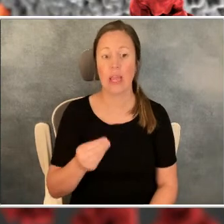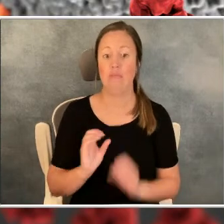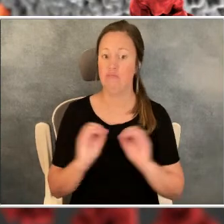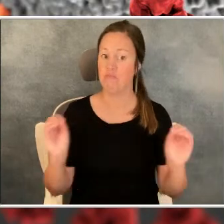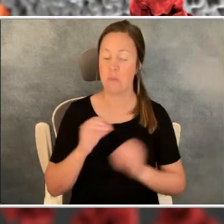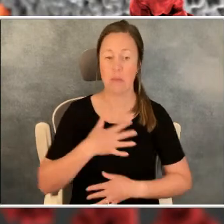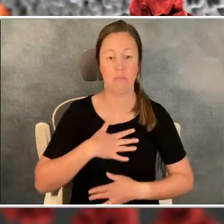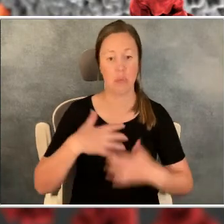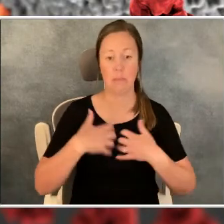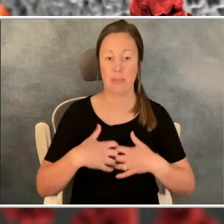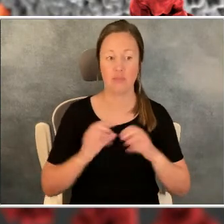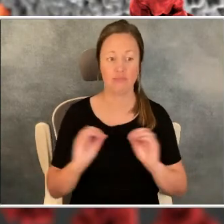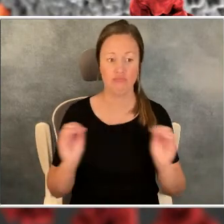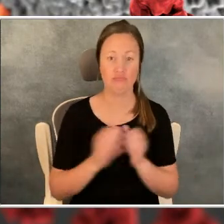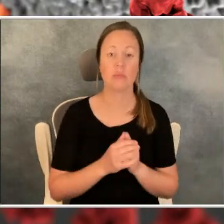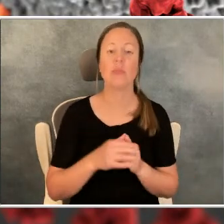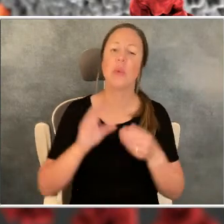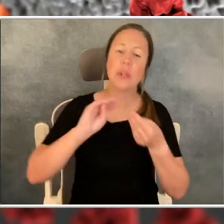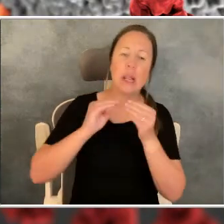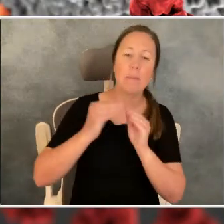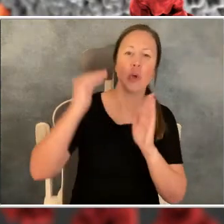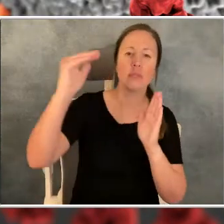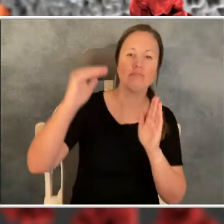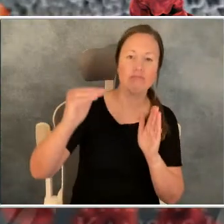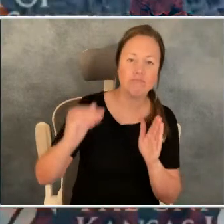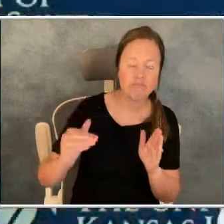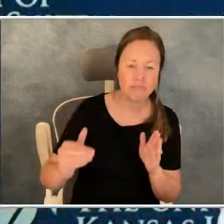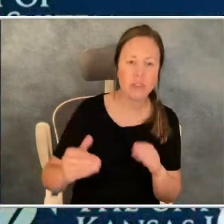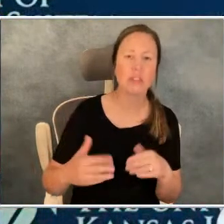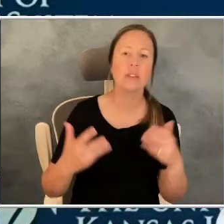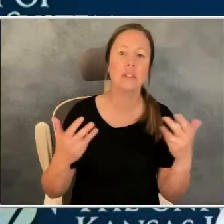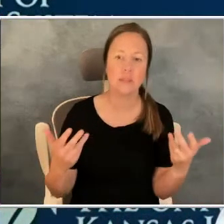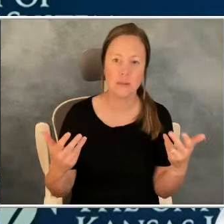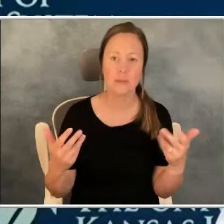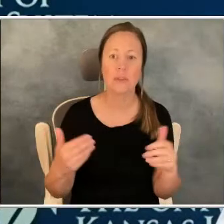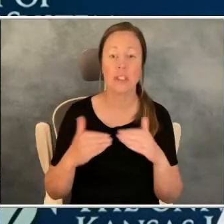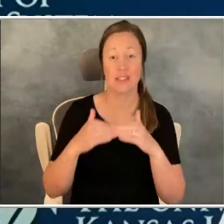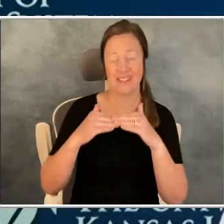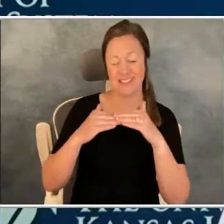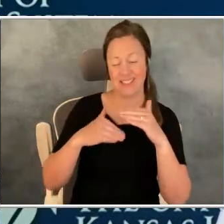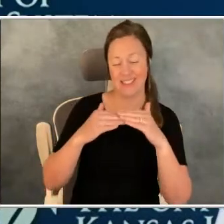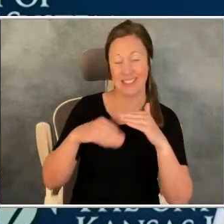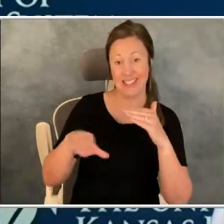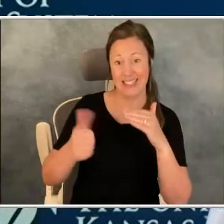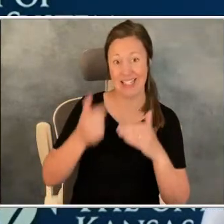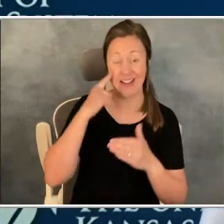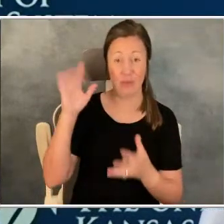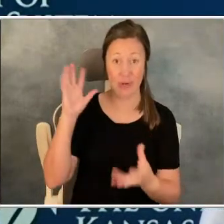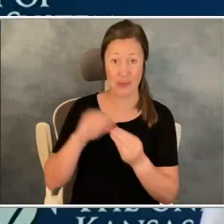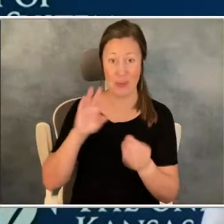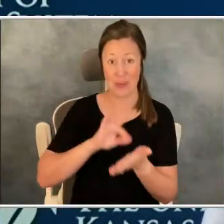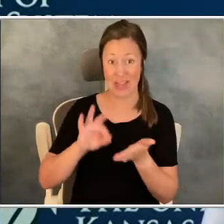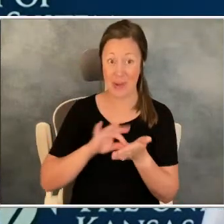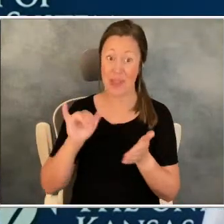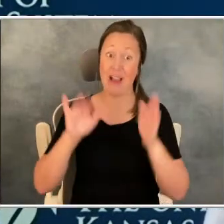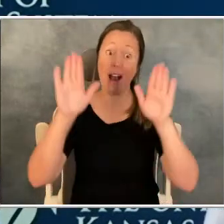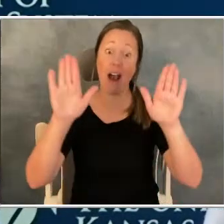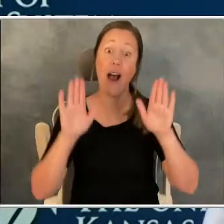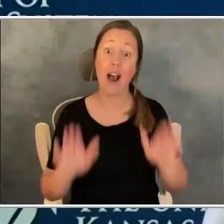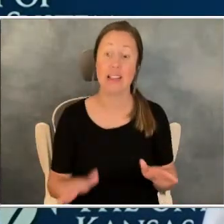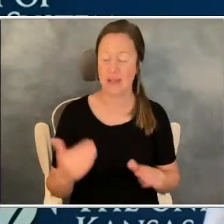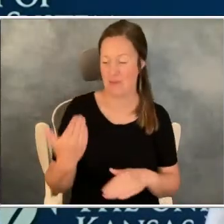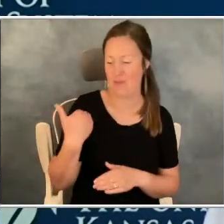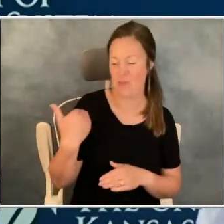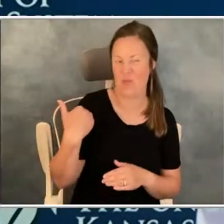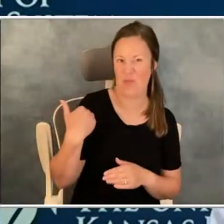So if you look at our numbers, you know, we got down below 10 for our total count. That was awesome. We kind of snuck up over the weekend to 17, today 13, a few